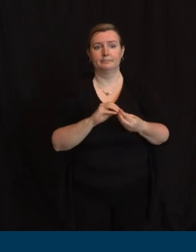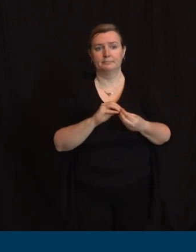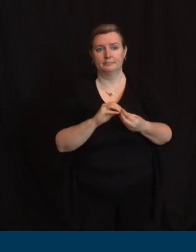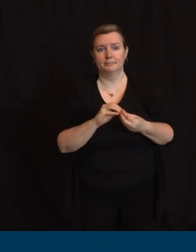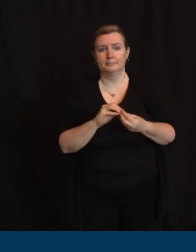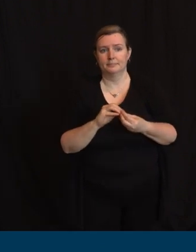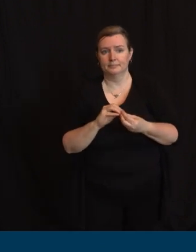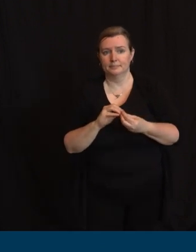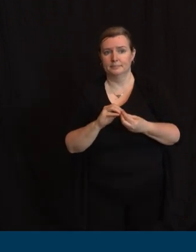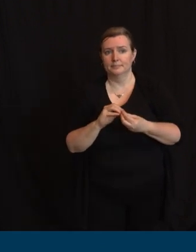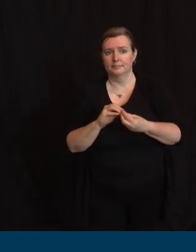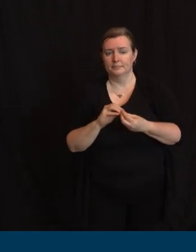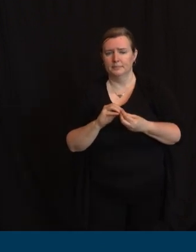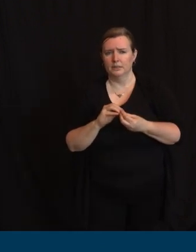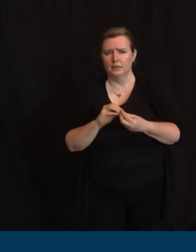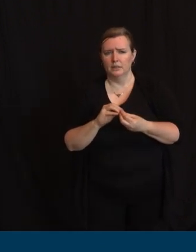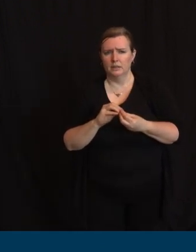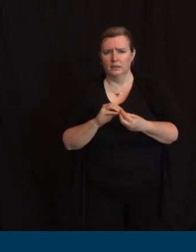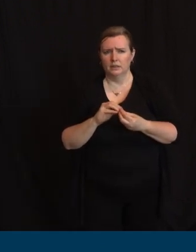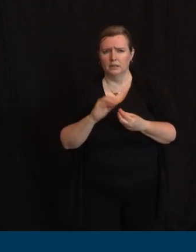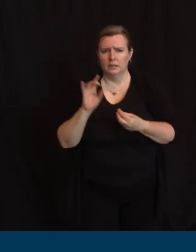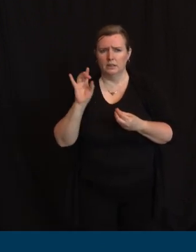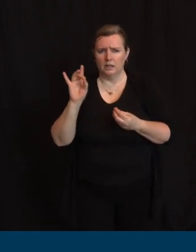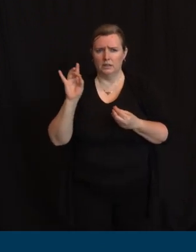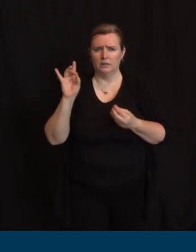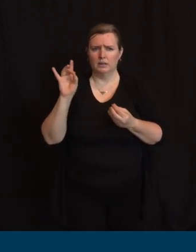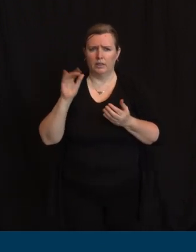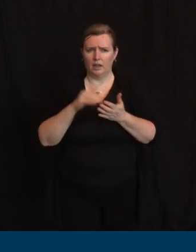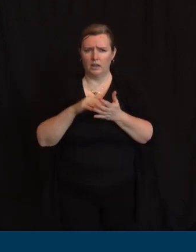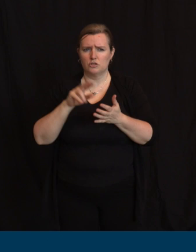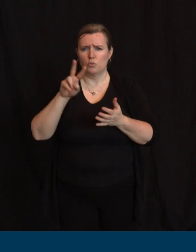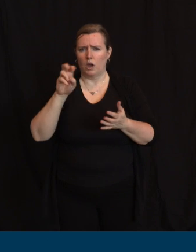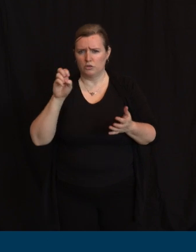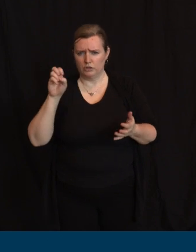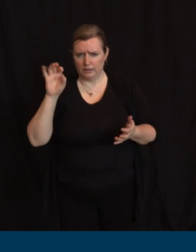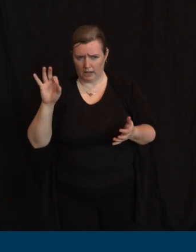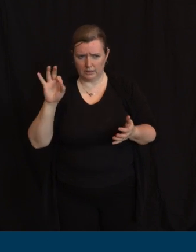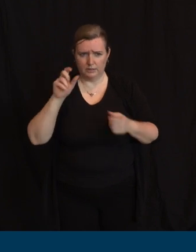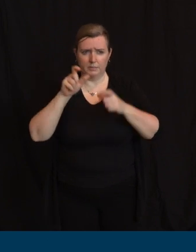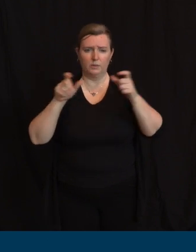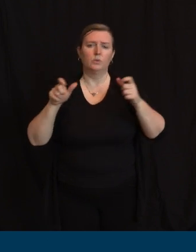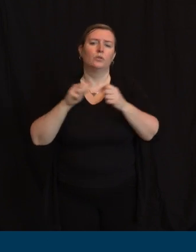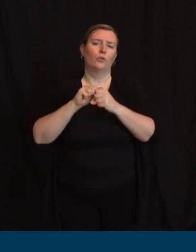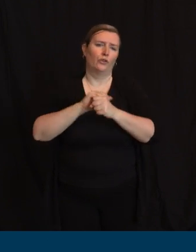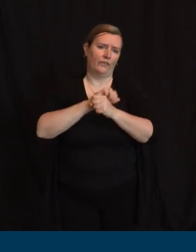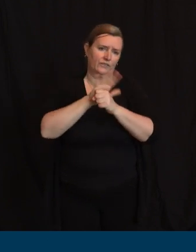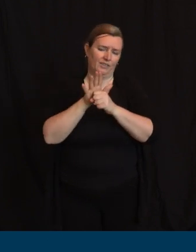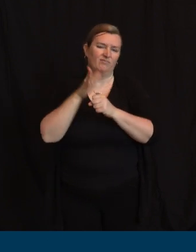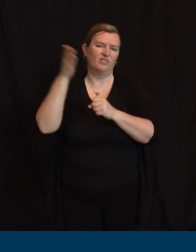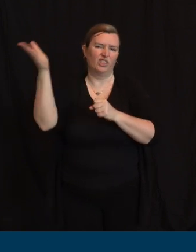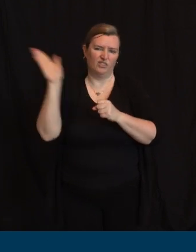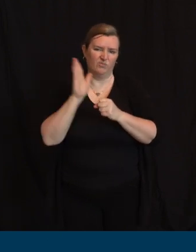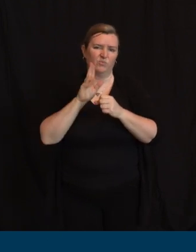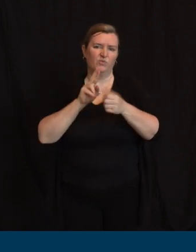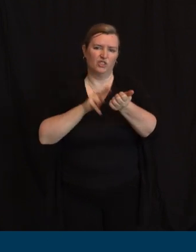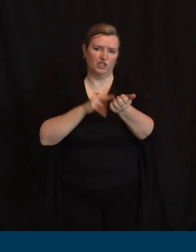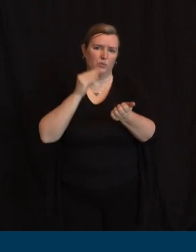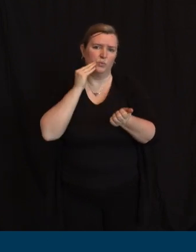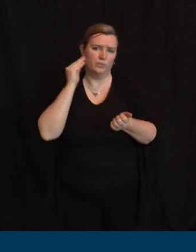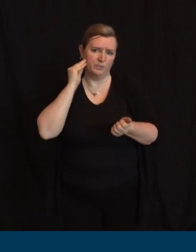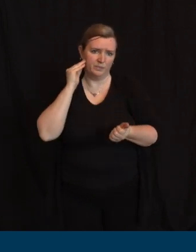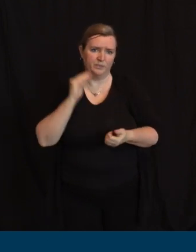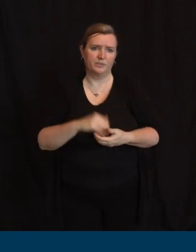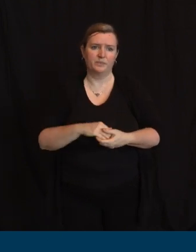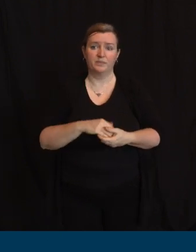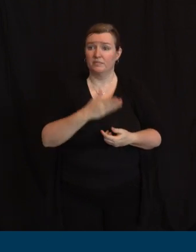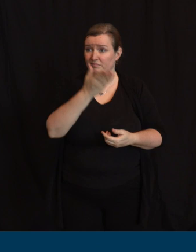cases being reported in our long-term care facilities. As I've reported, these facilities are